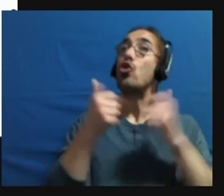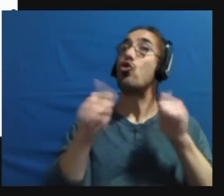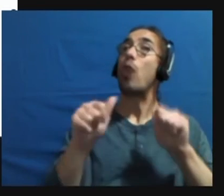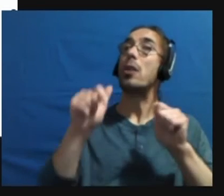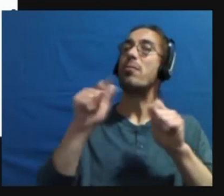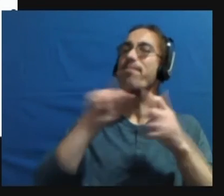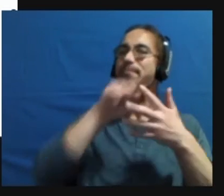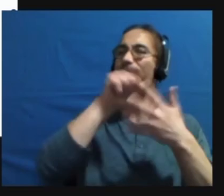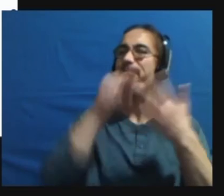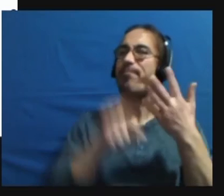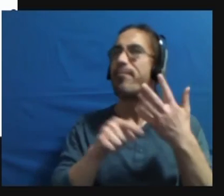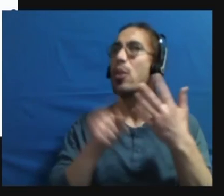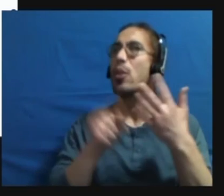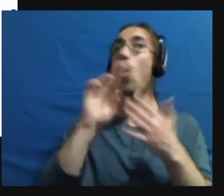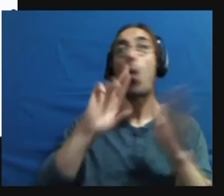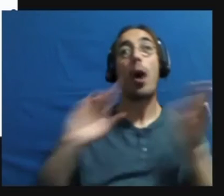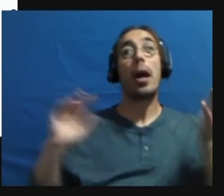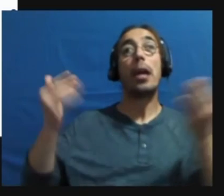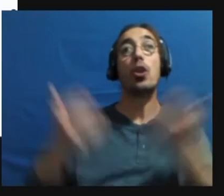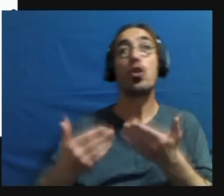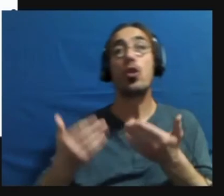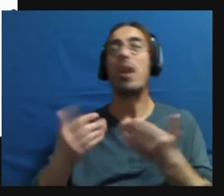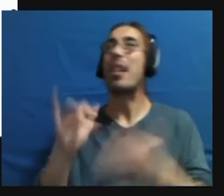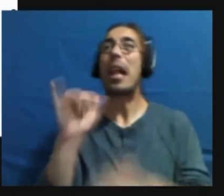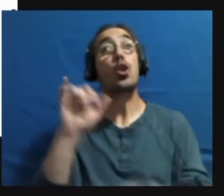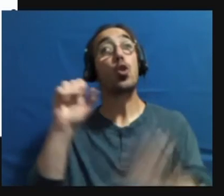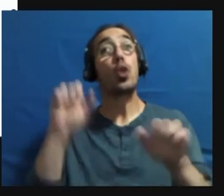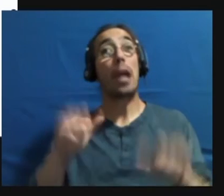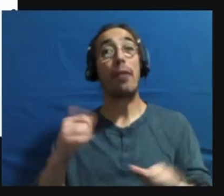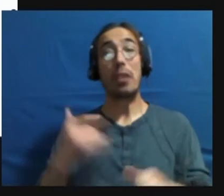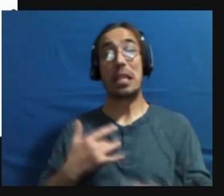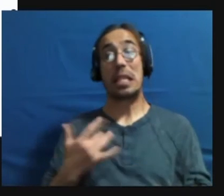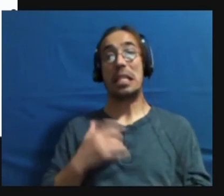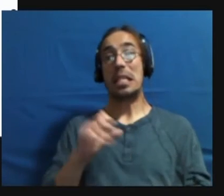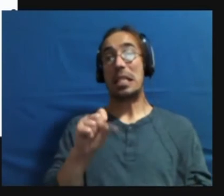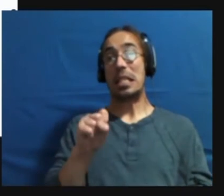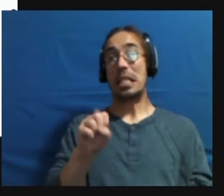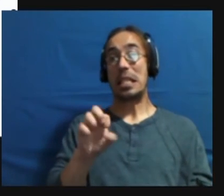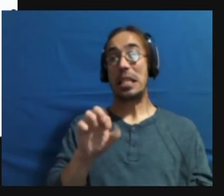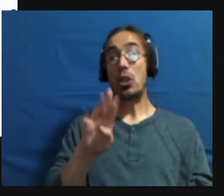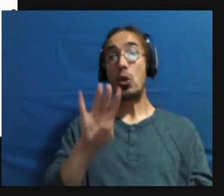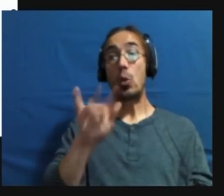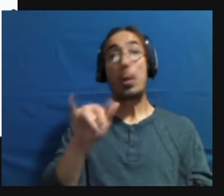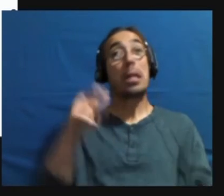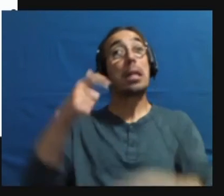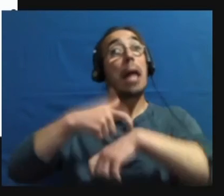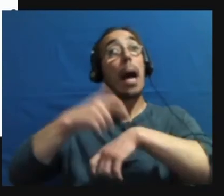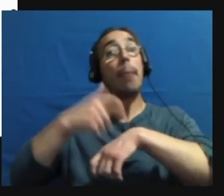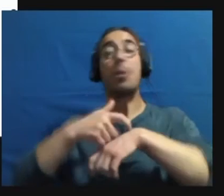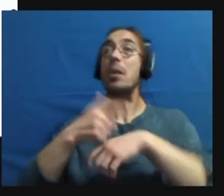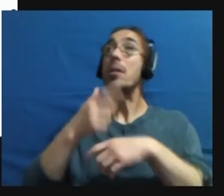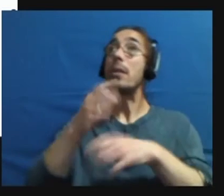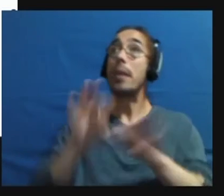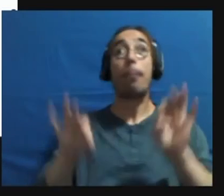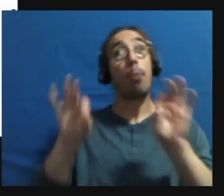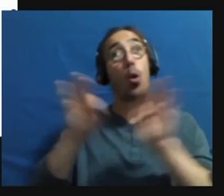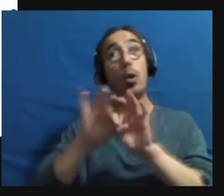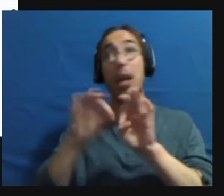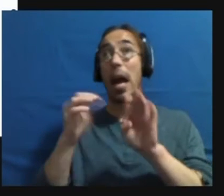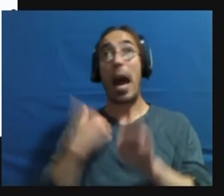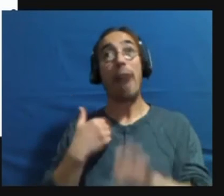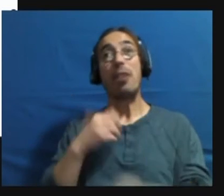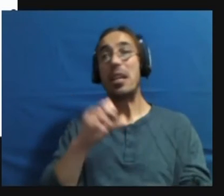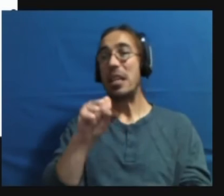to be like, have a sensory time. But I think that that's so valuable to just sit down and have sensory time,